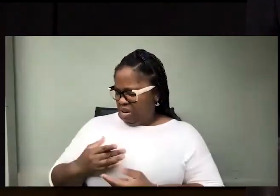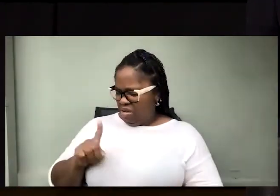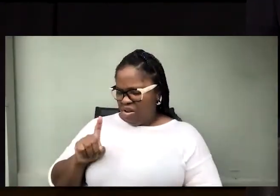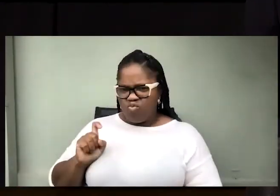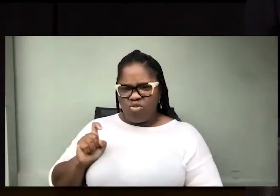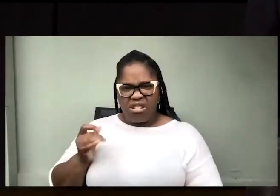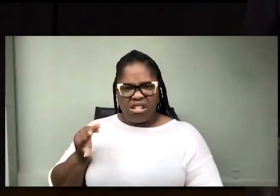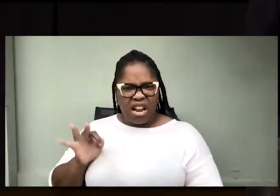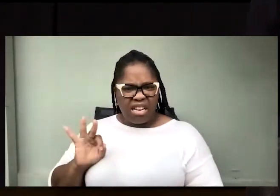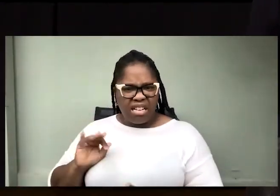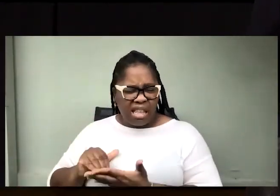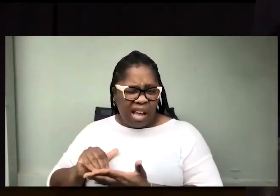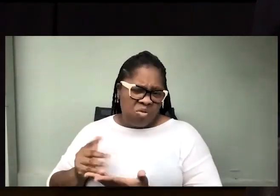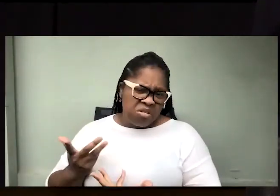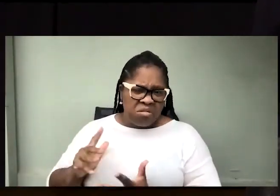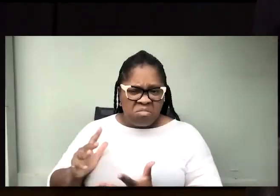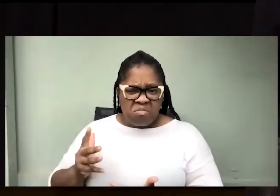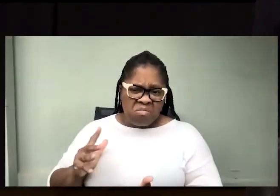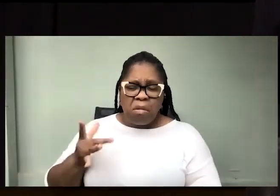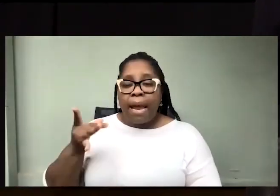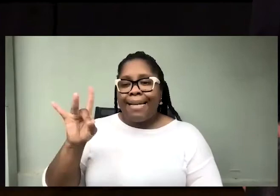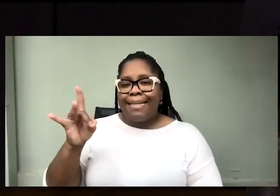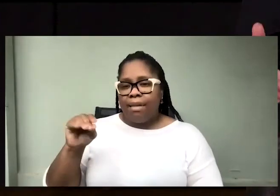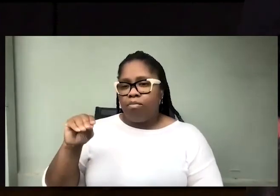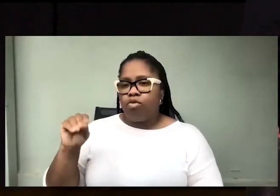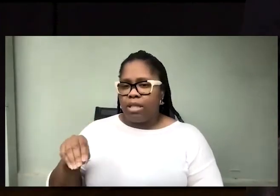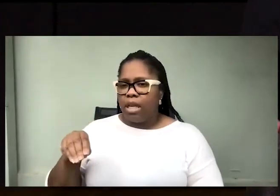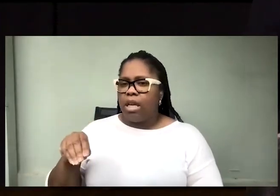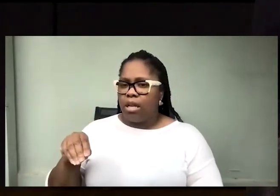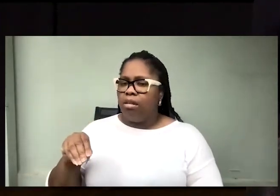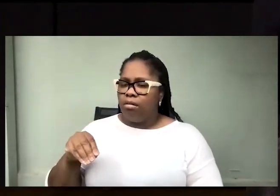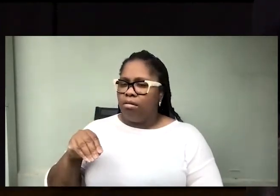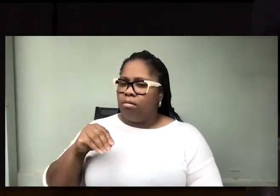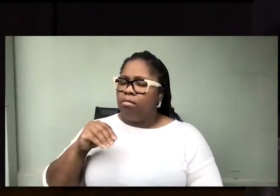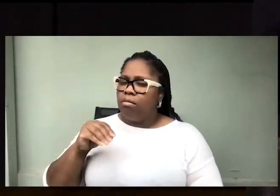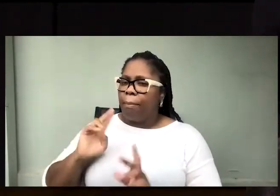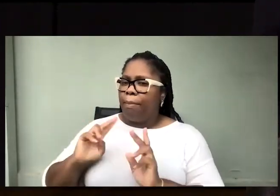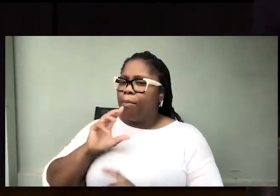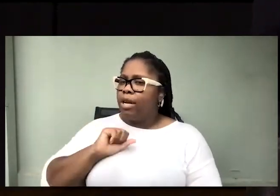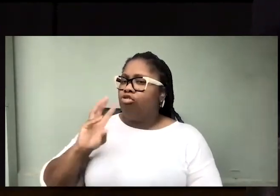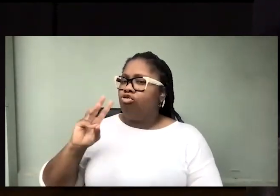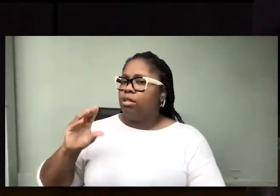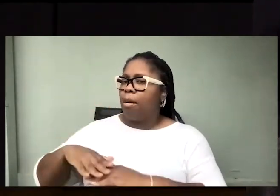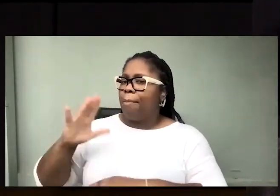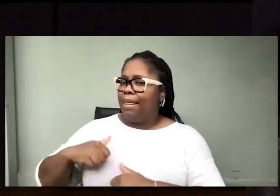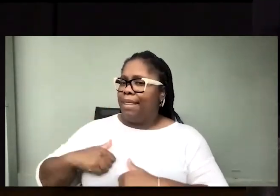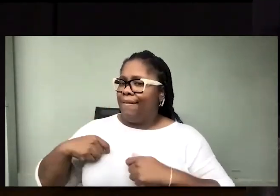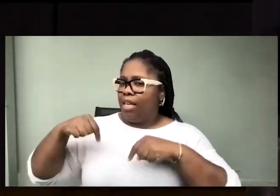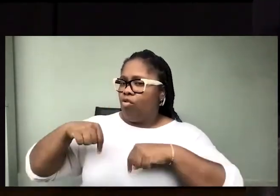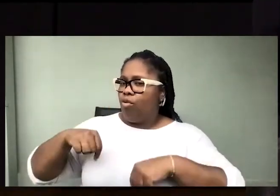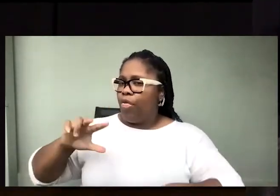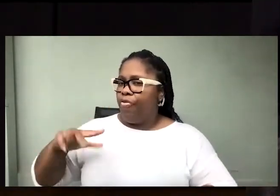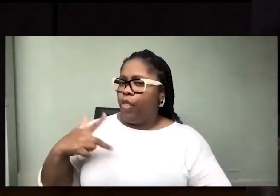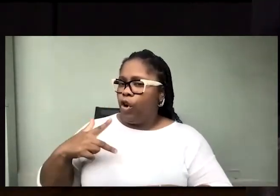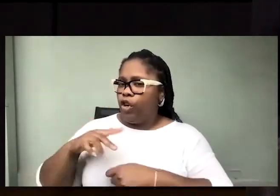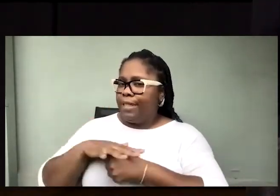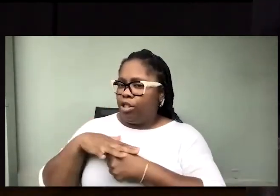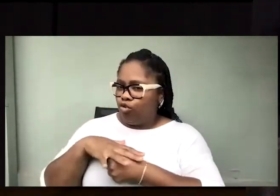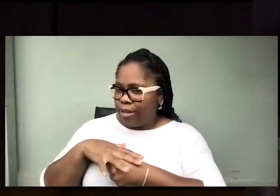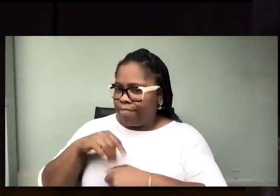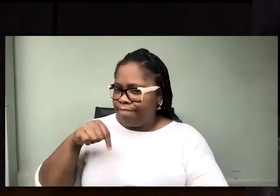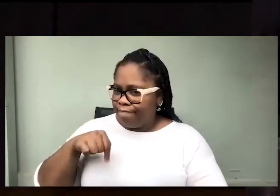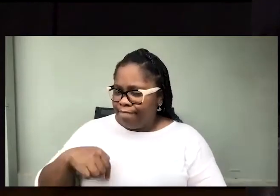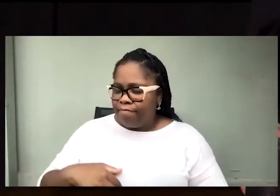119,000. I think it's about 18% of that number right here in the 3rd district. And the